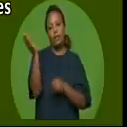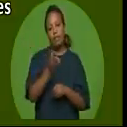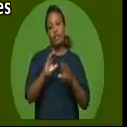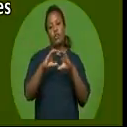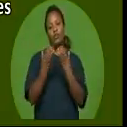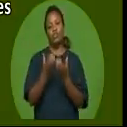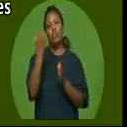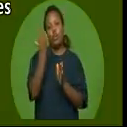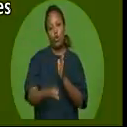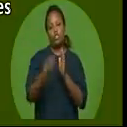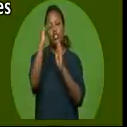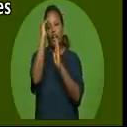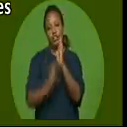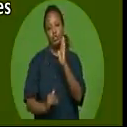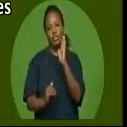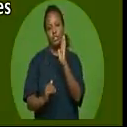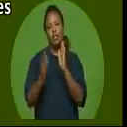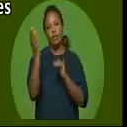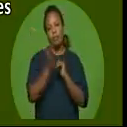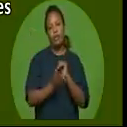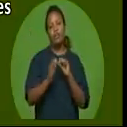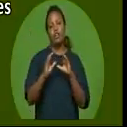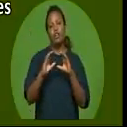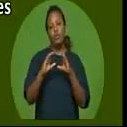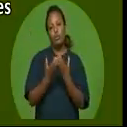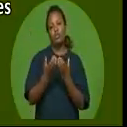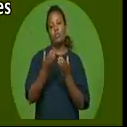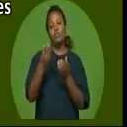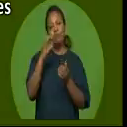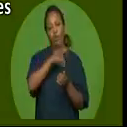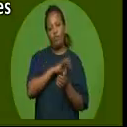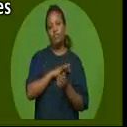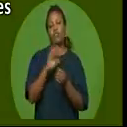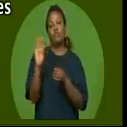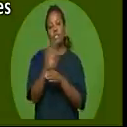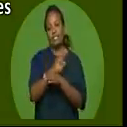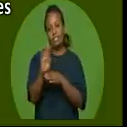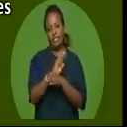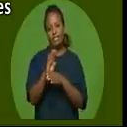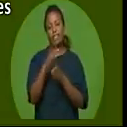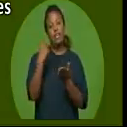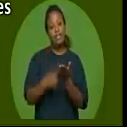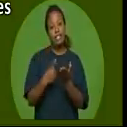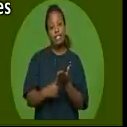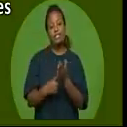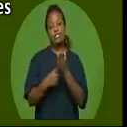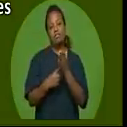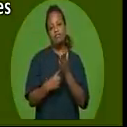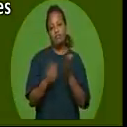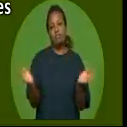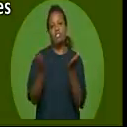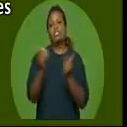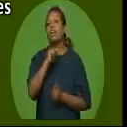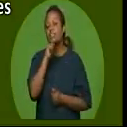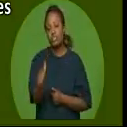increase in per unit costs reduces per unit profit of businesses. This